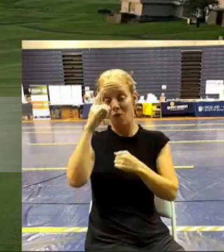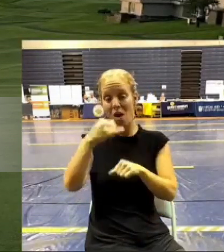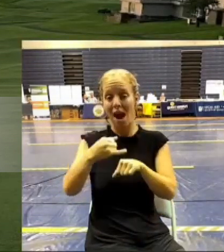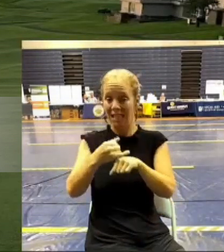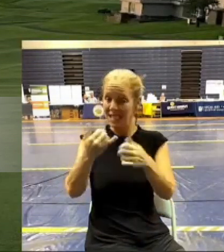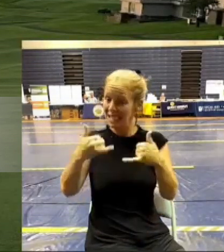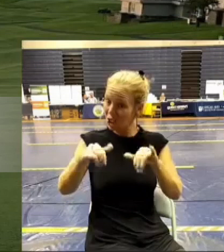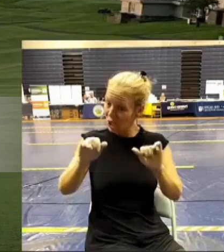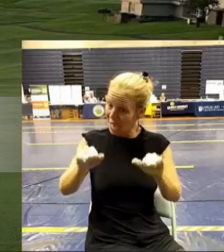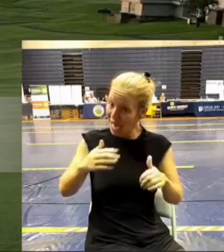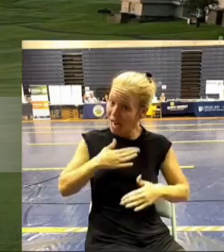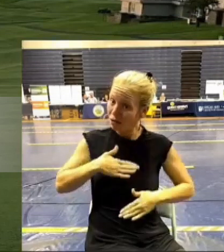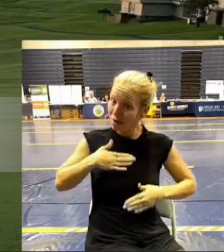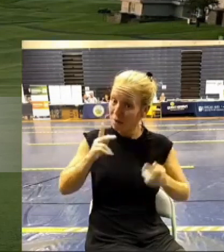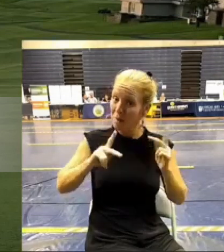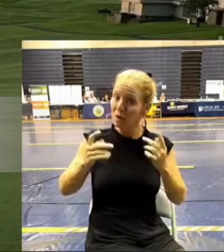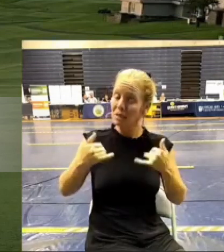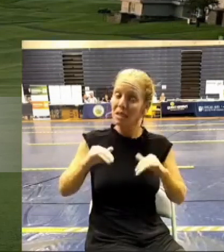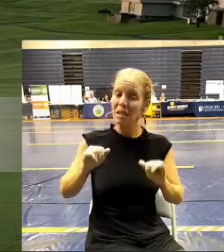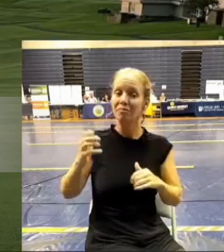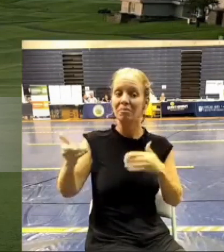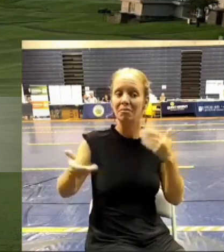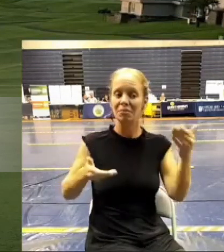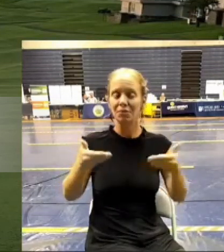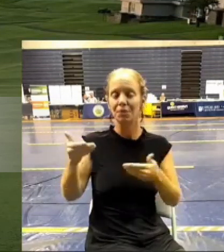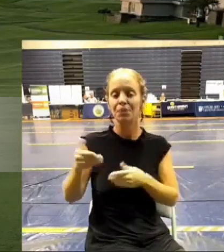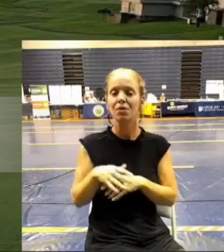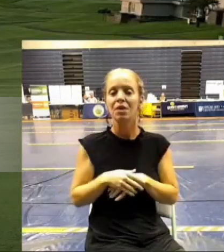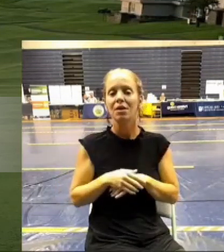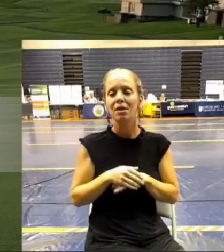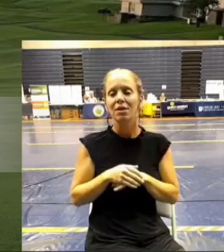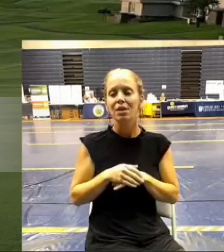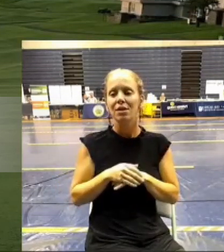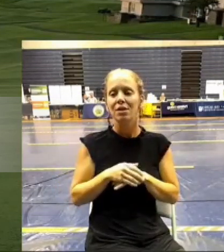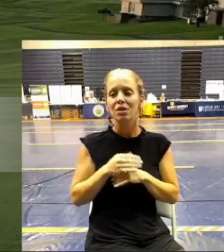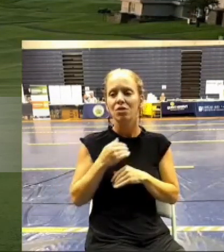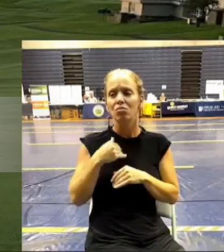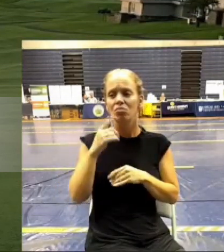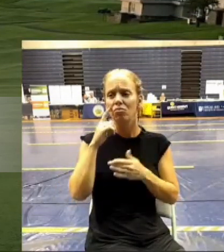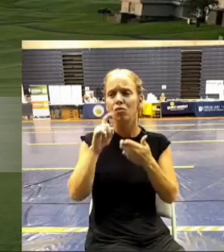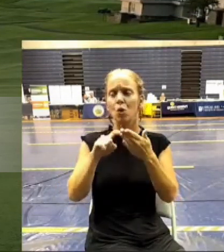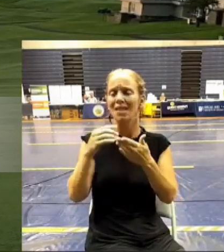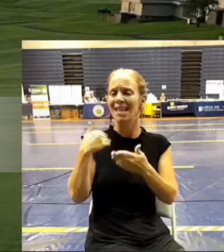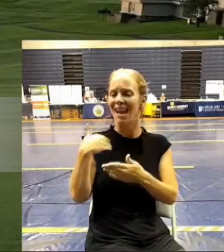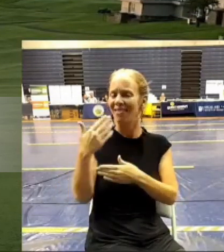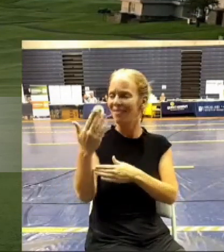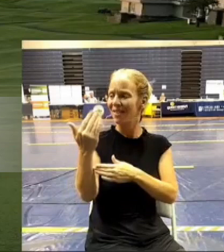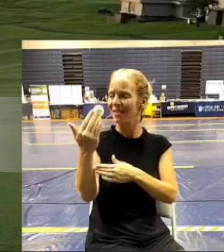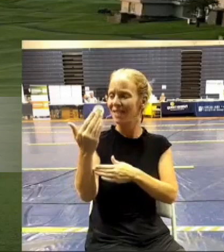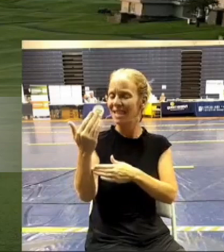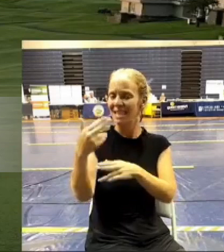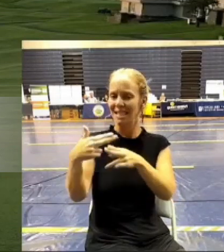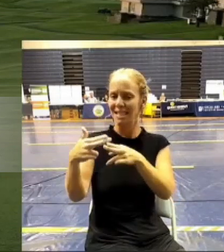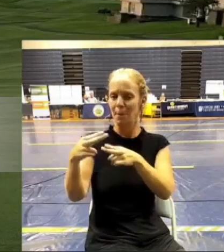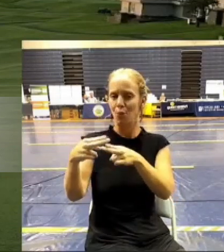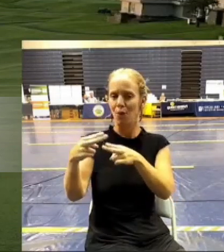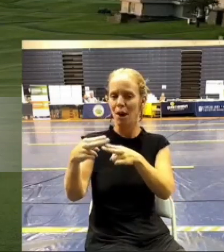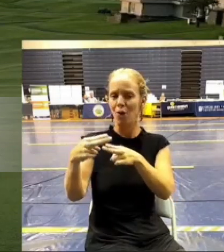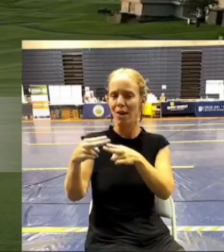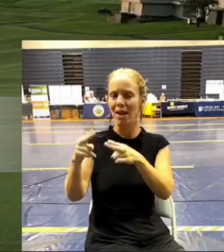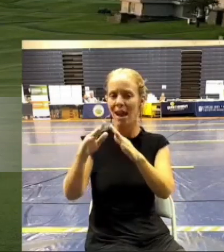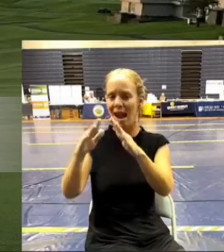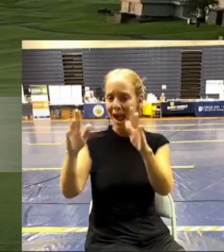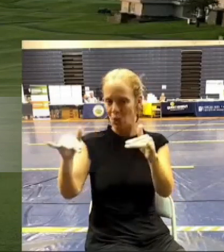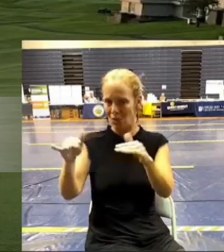of the golf course is working with the county to have 50 temporary modular homes placed on his golf course for their employees, and he will pay